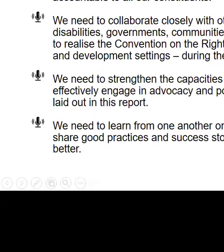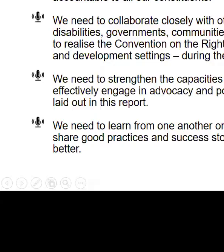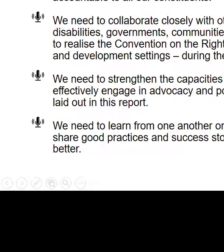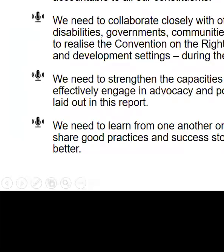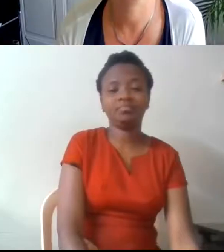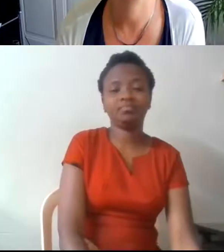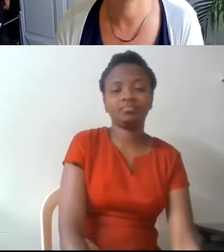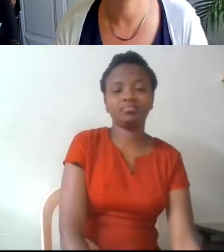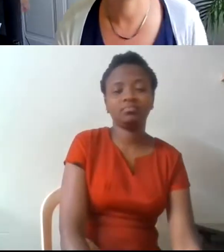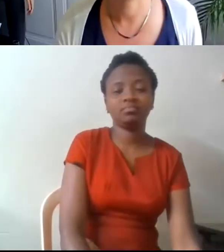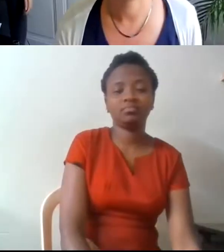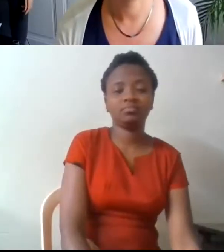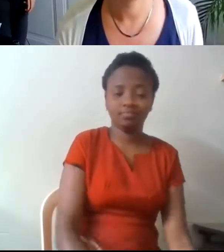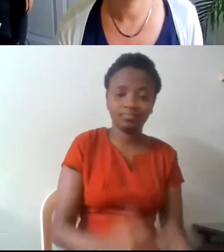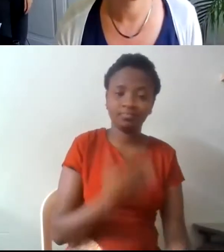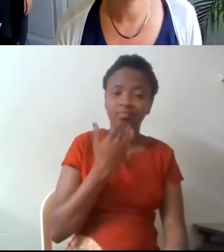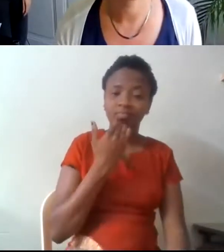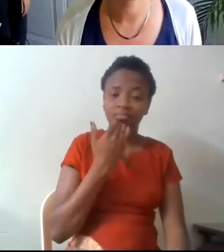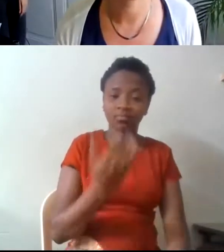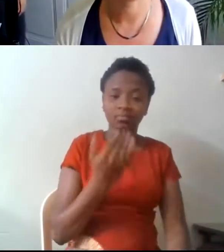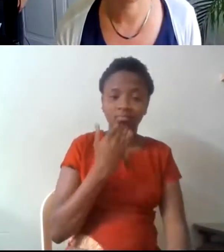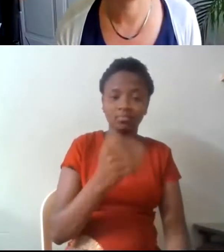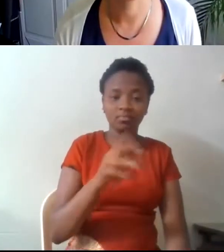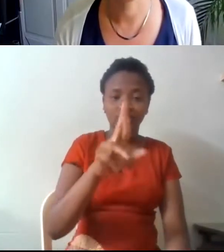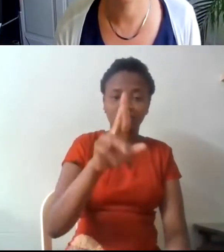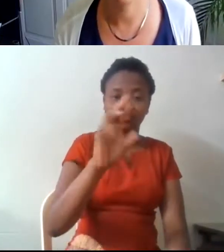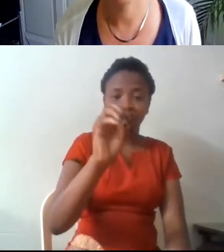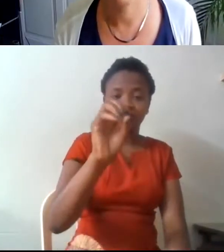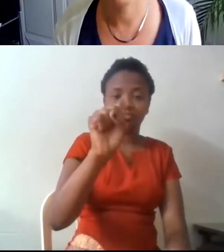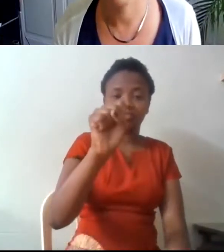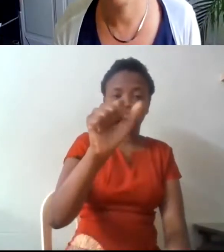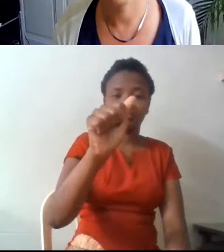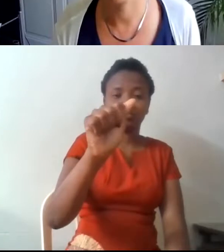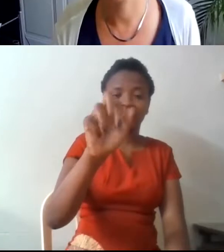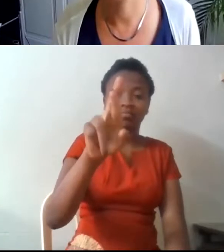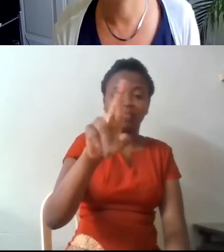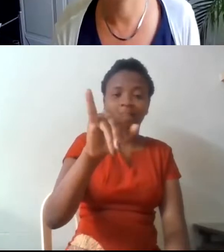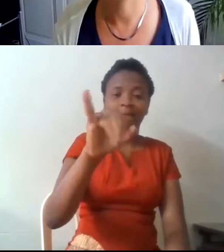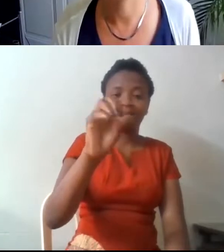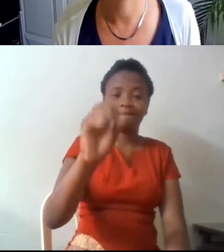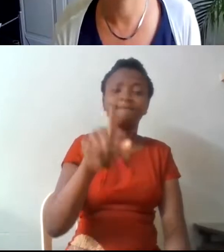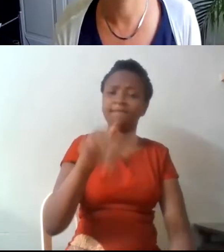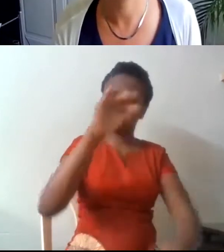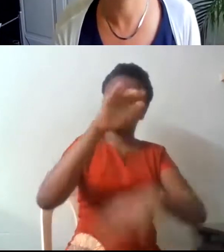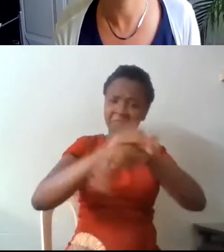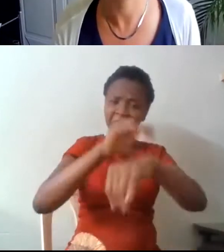Thank you, Rosario. Thank you for your great presentation, for